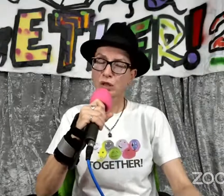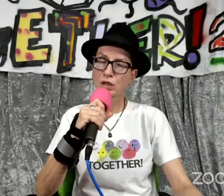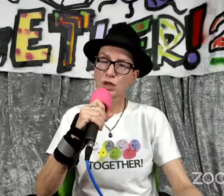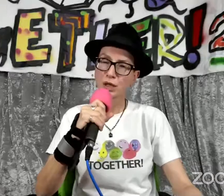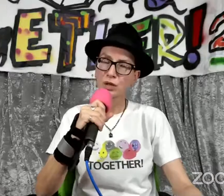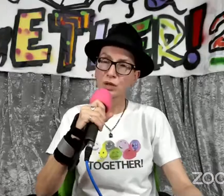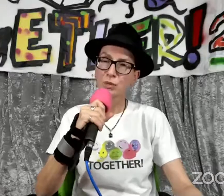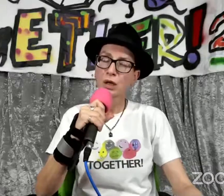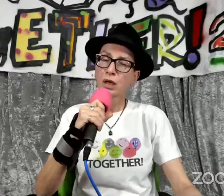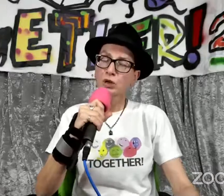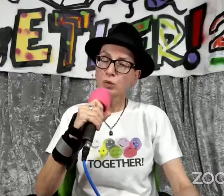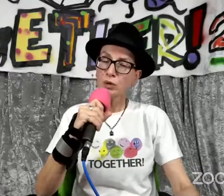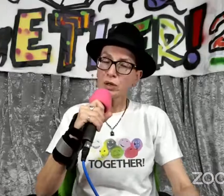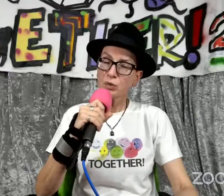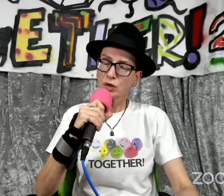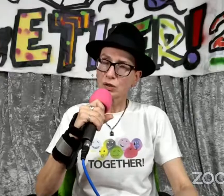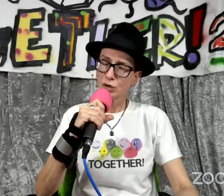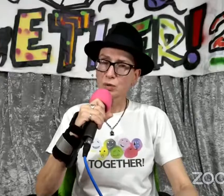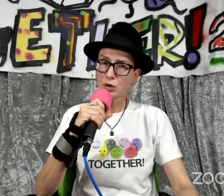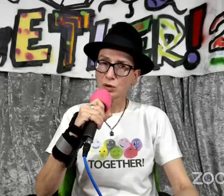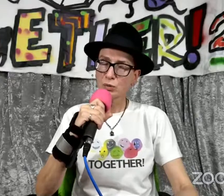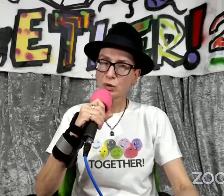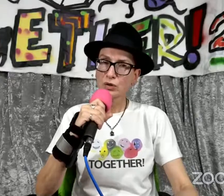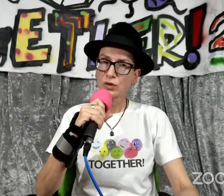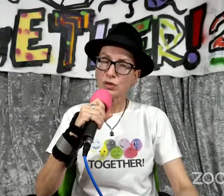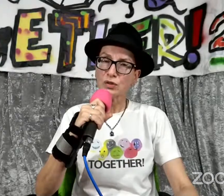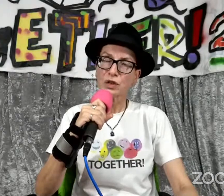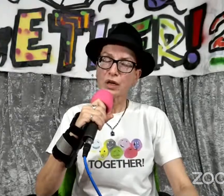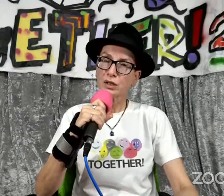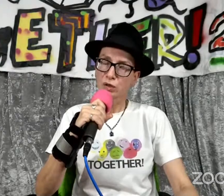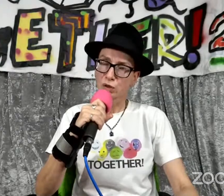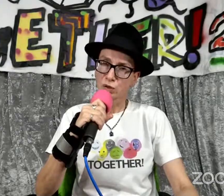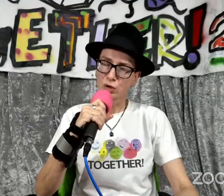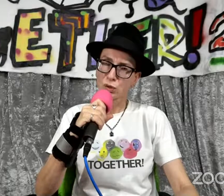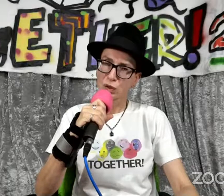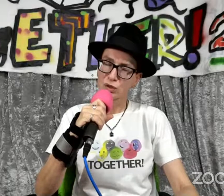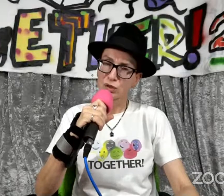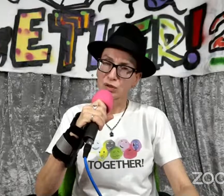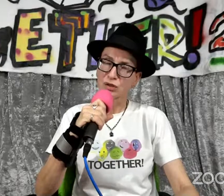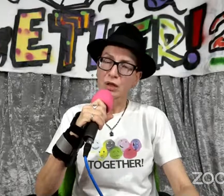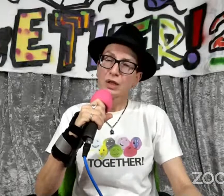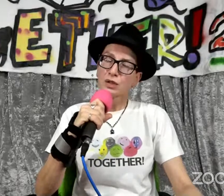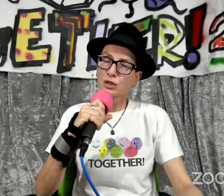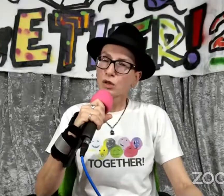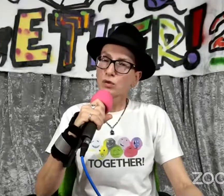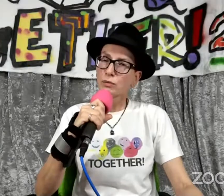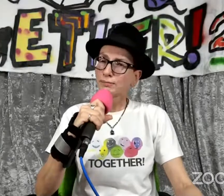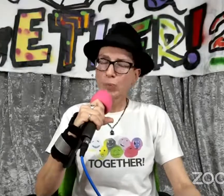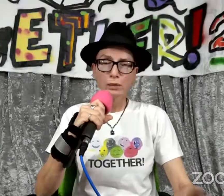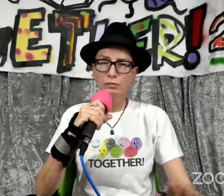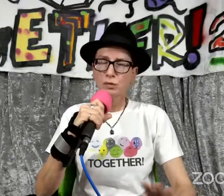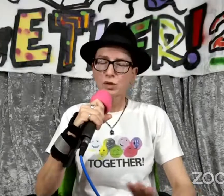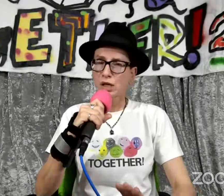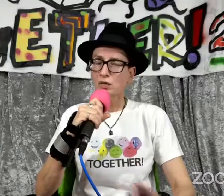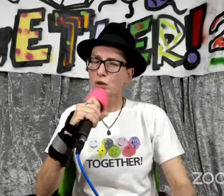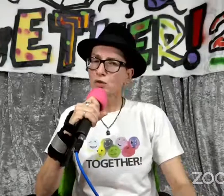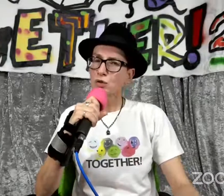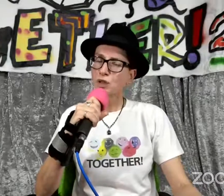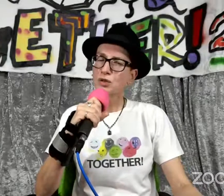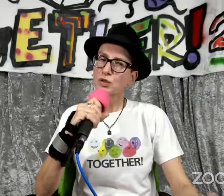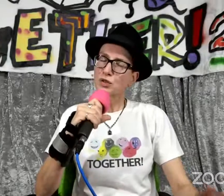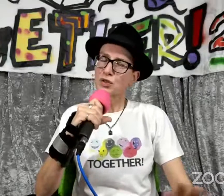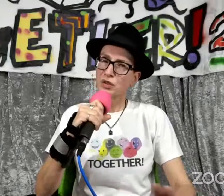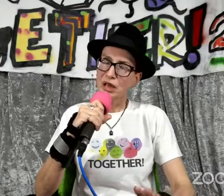you've got that chat up, you'll be able to type into boxes and ask questions. So save